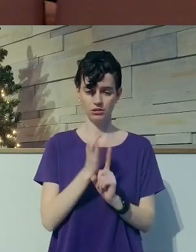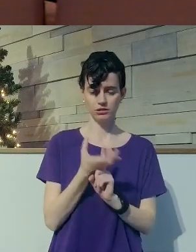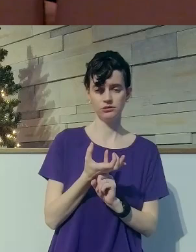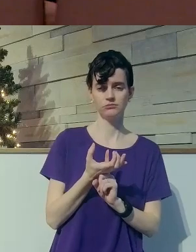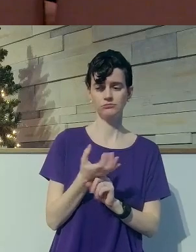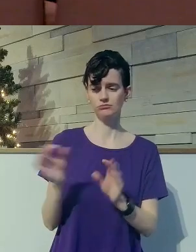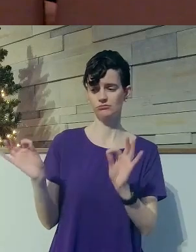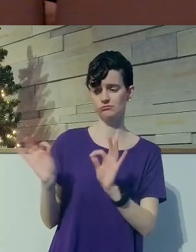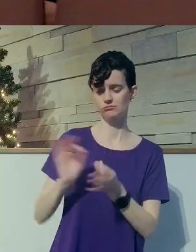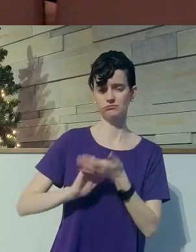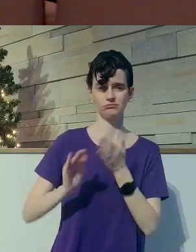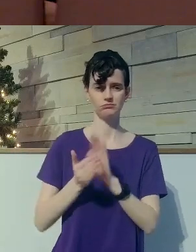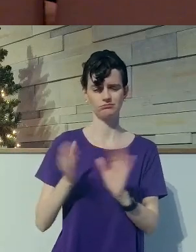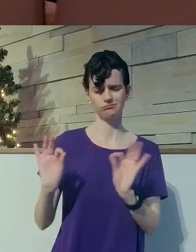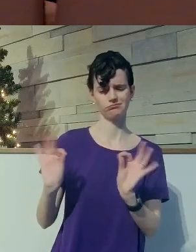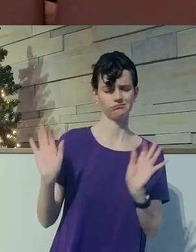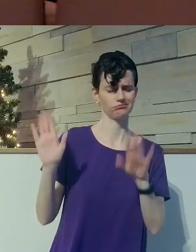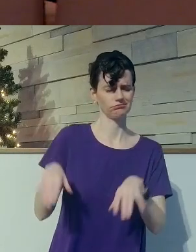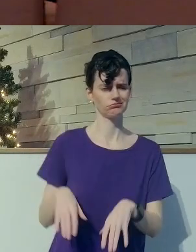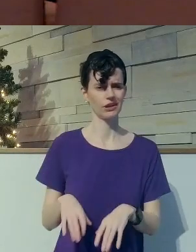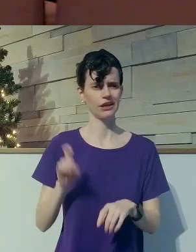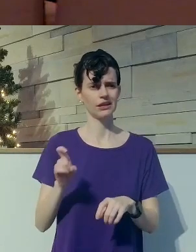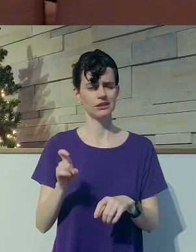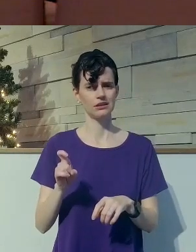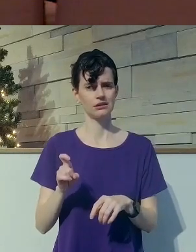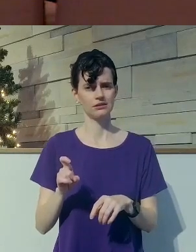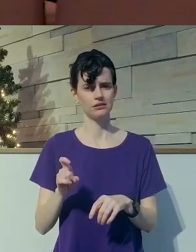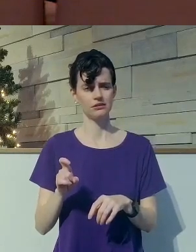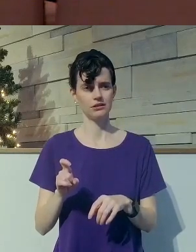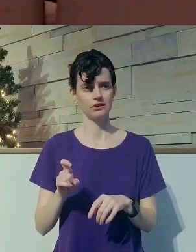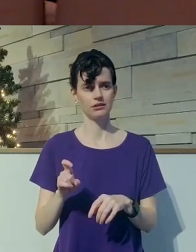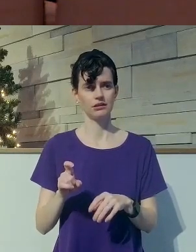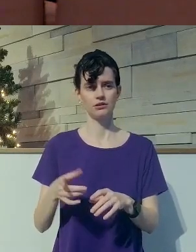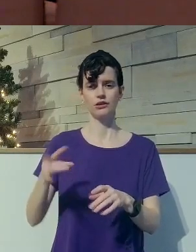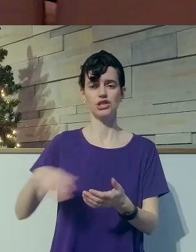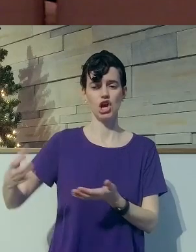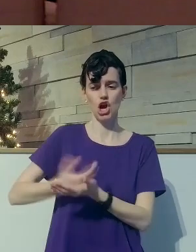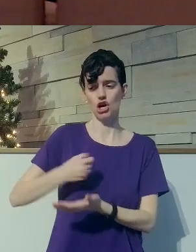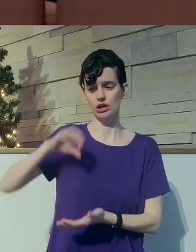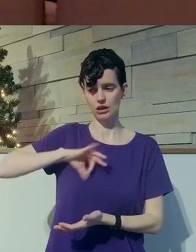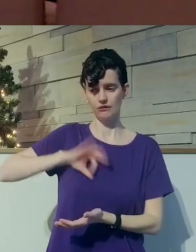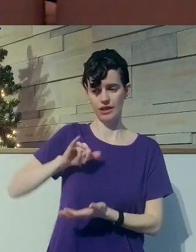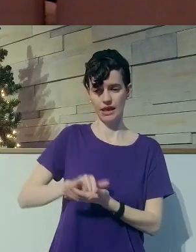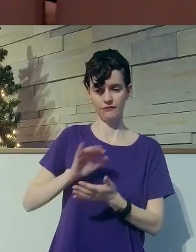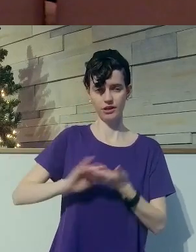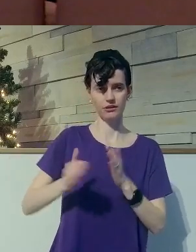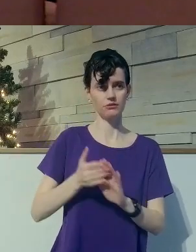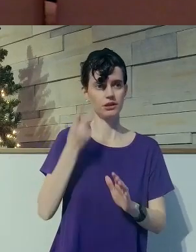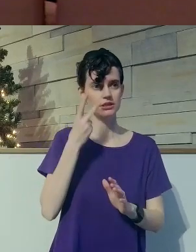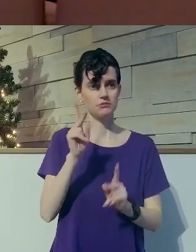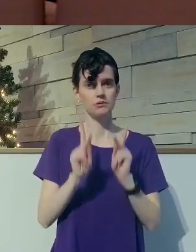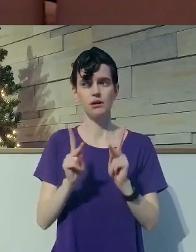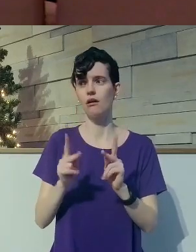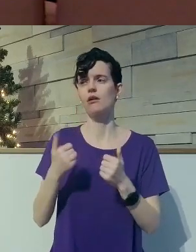that devalues forgiveness because it either has to be merited, it has to be merited. You got to earn that forgiveness. And we see people groveling